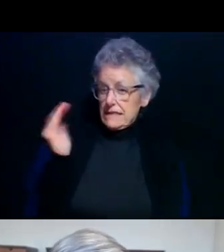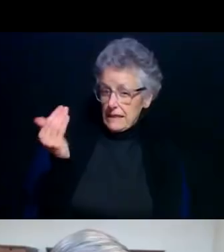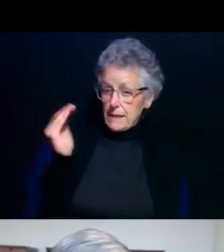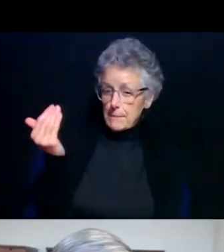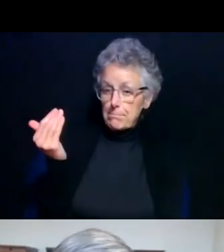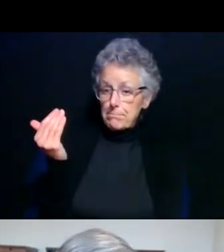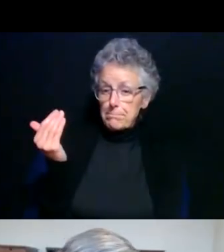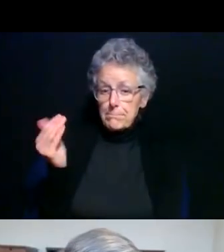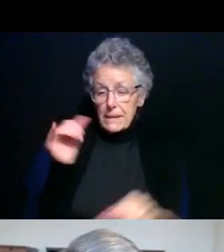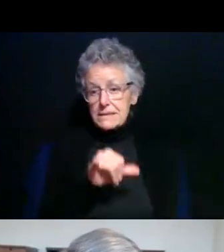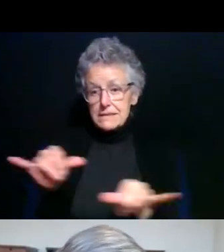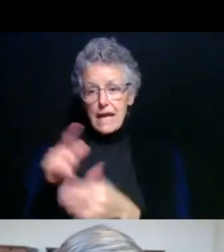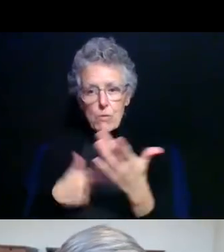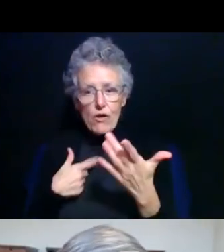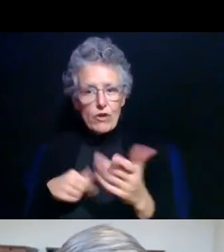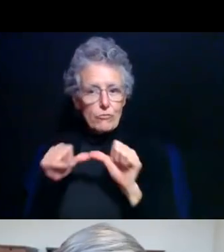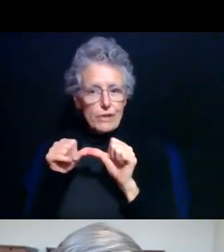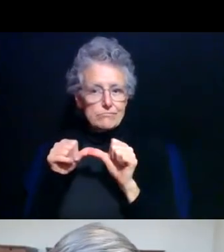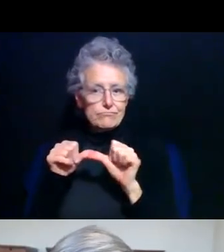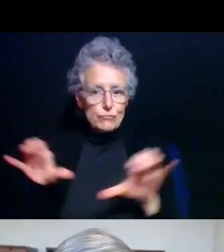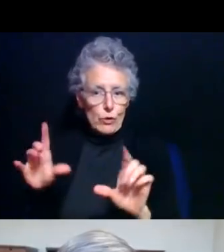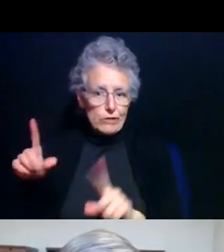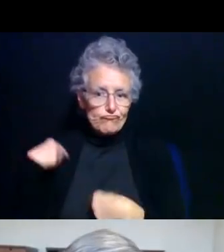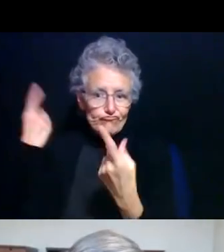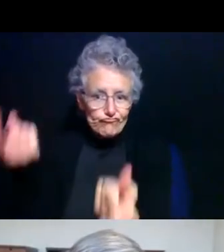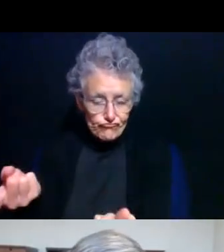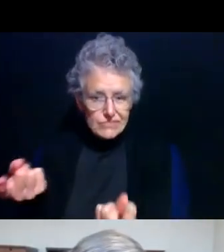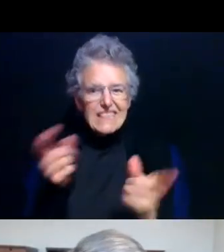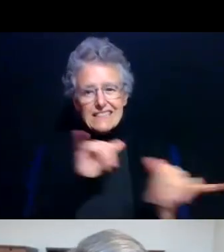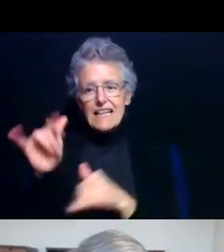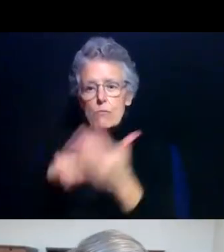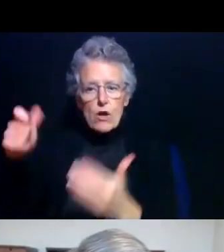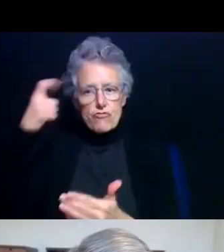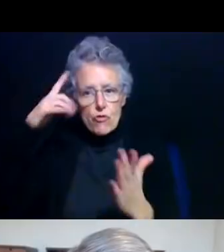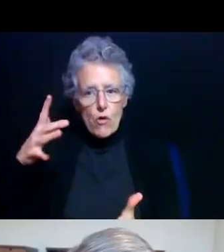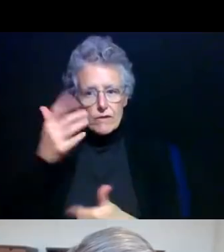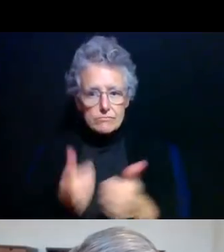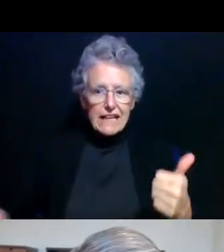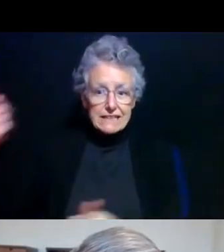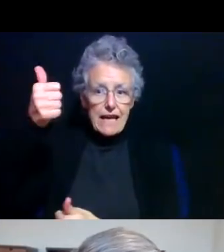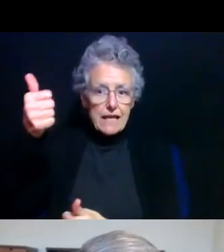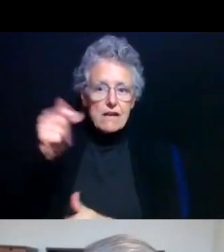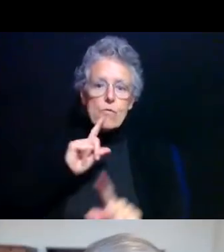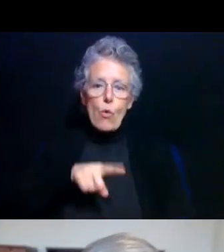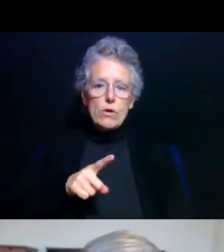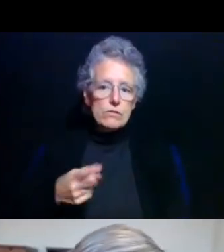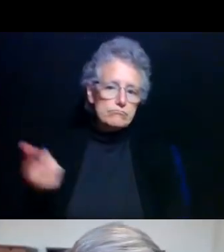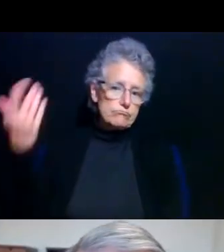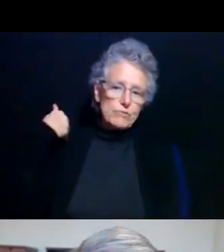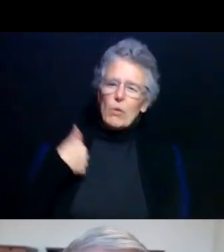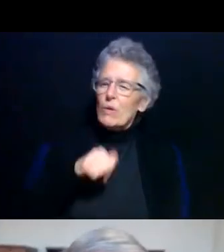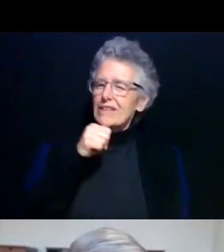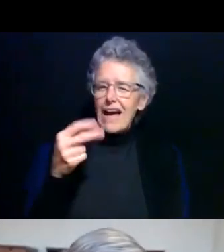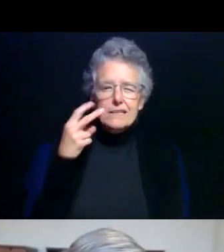much similar to what we've been doing all along and pretty much similar to the governor's executive orders. So I think we won't